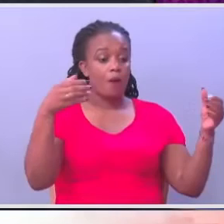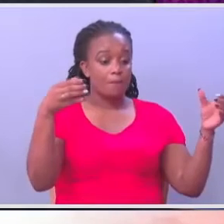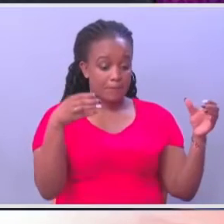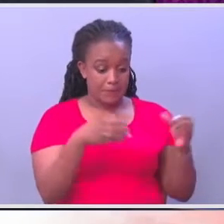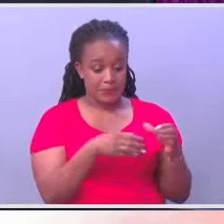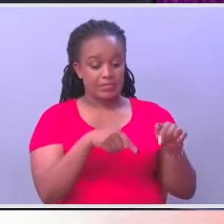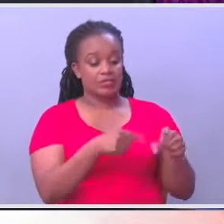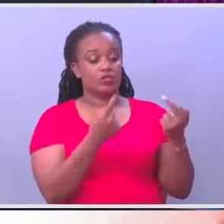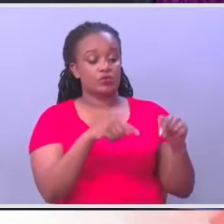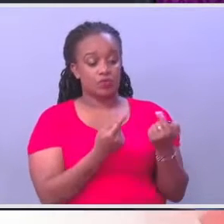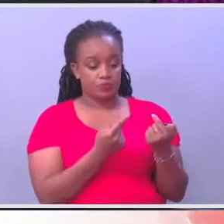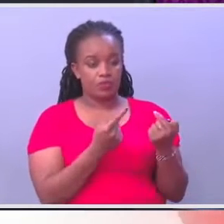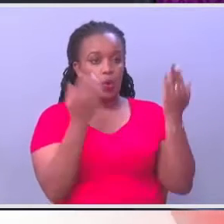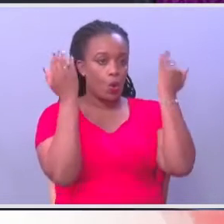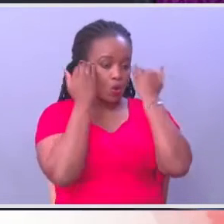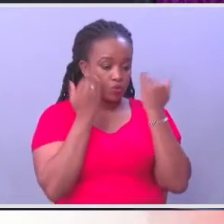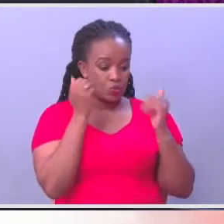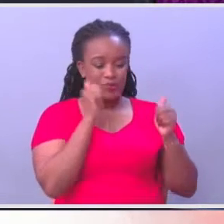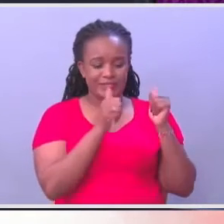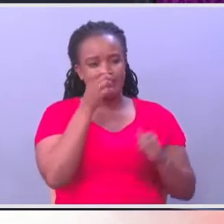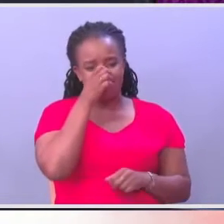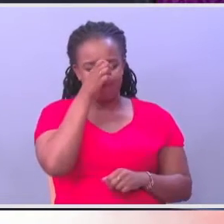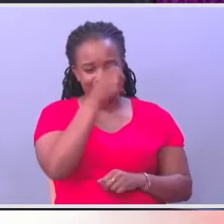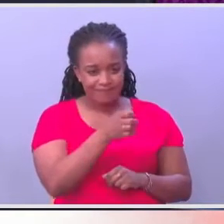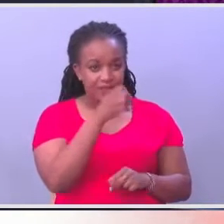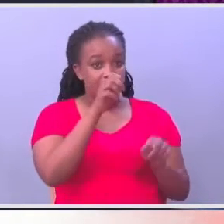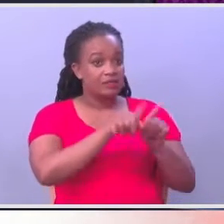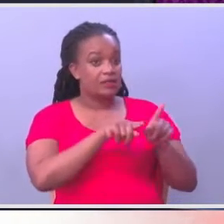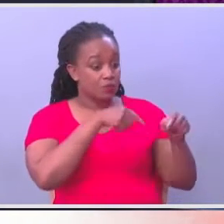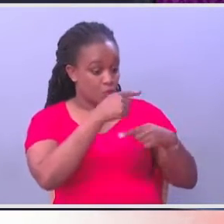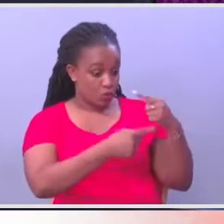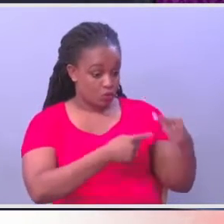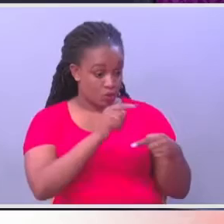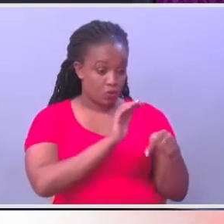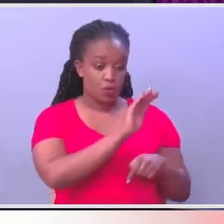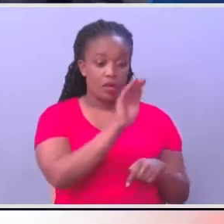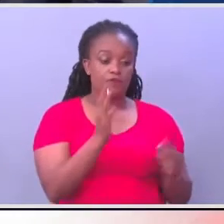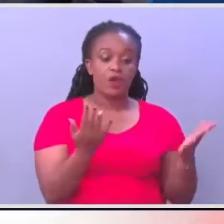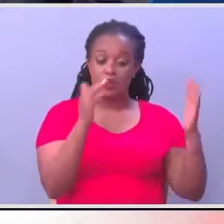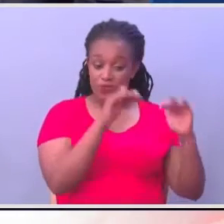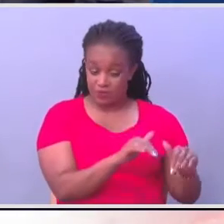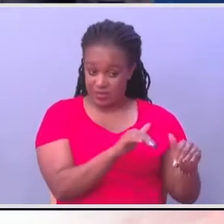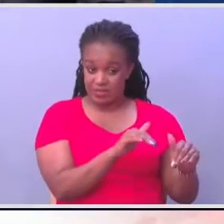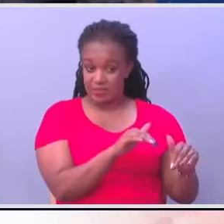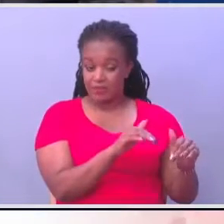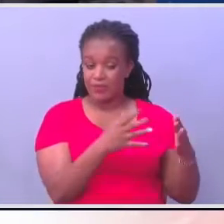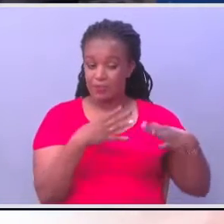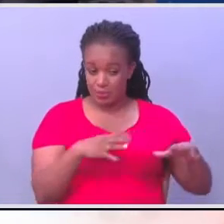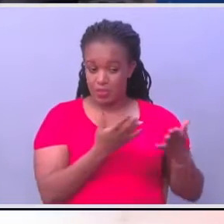tribunal, yes, which you say he has neglected and went ahead to call for a conference of the